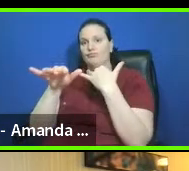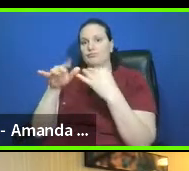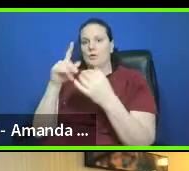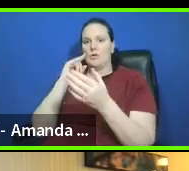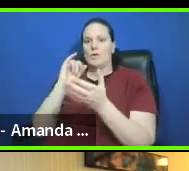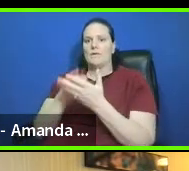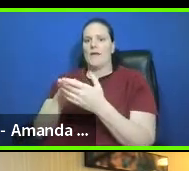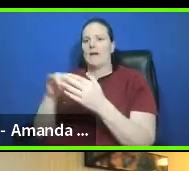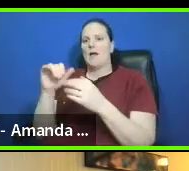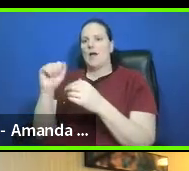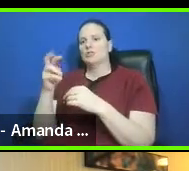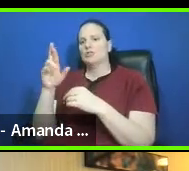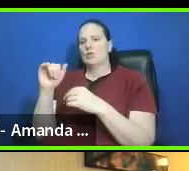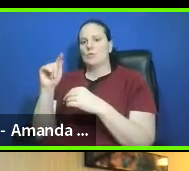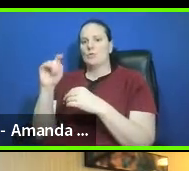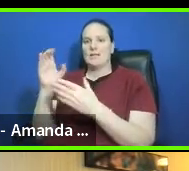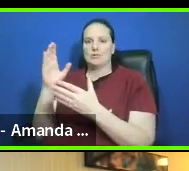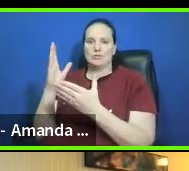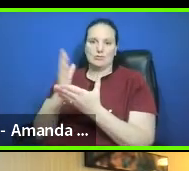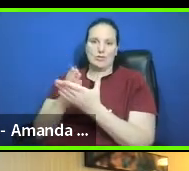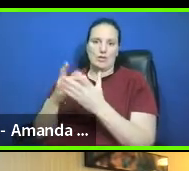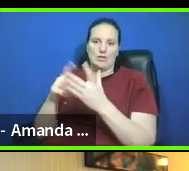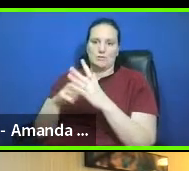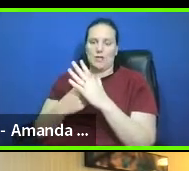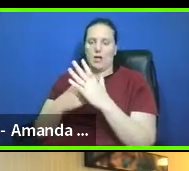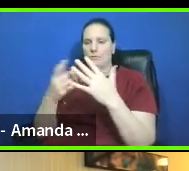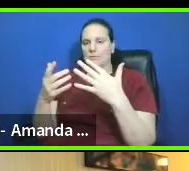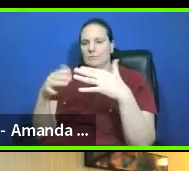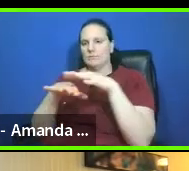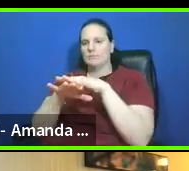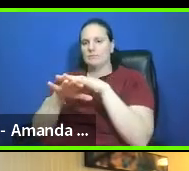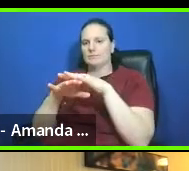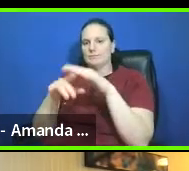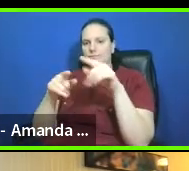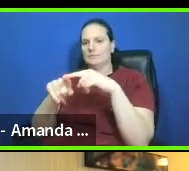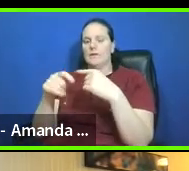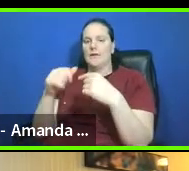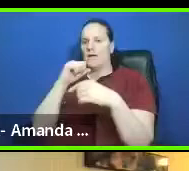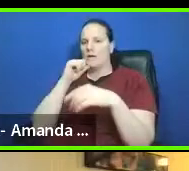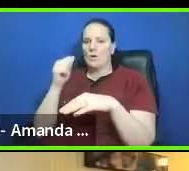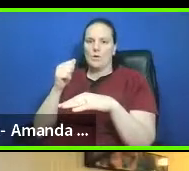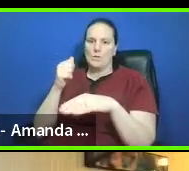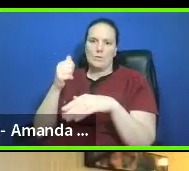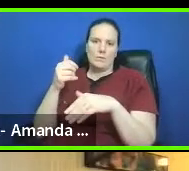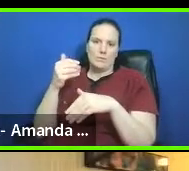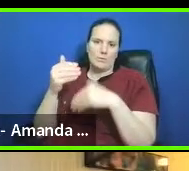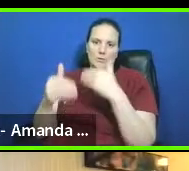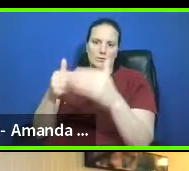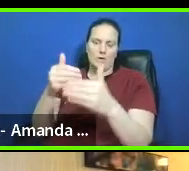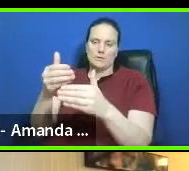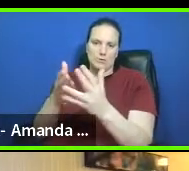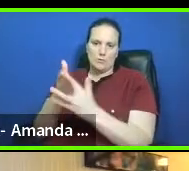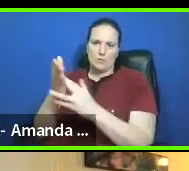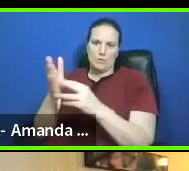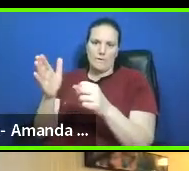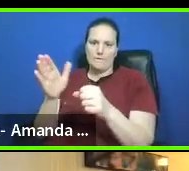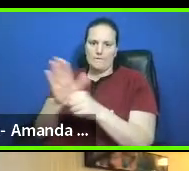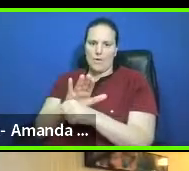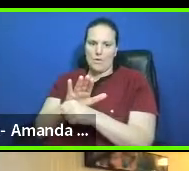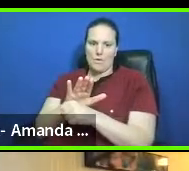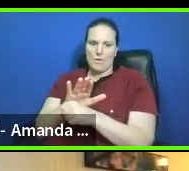auxiliary lanes start and stop in the interchanges and go away. They don't progress throughout the whole stretch of